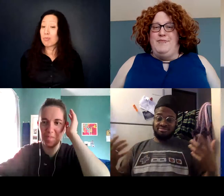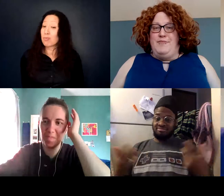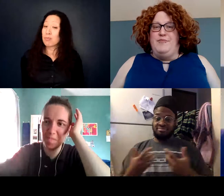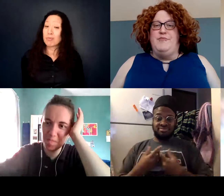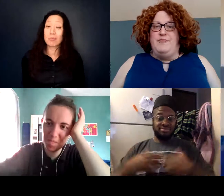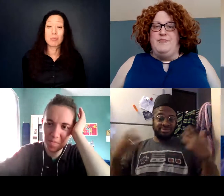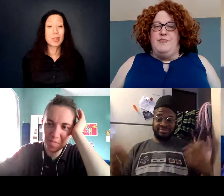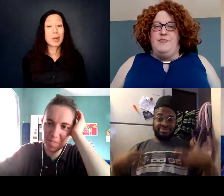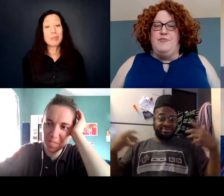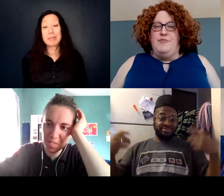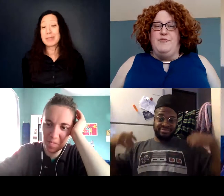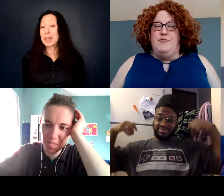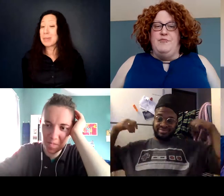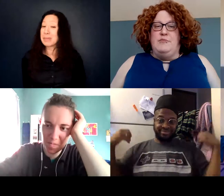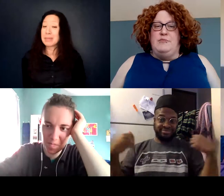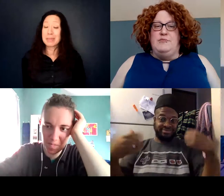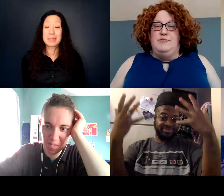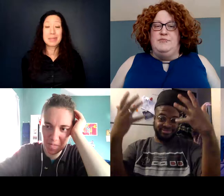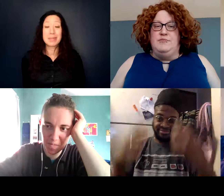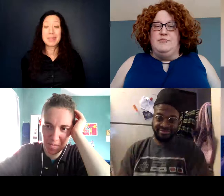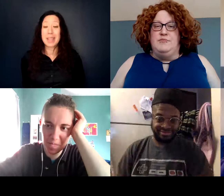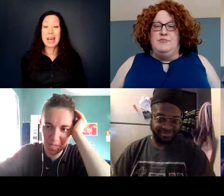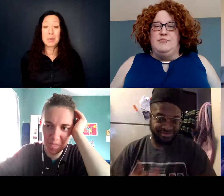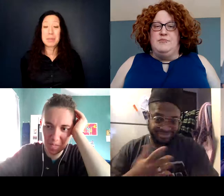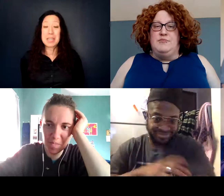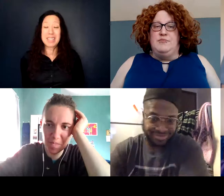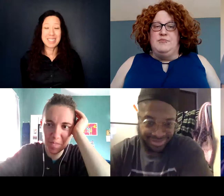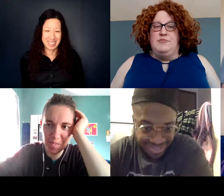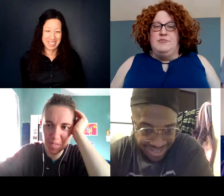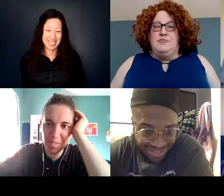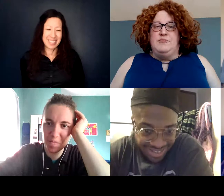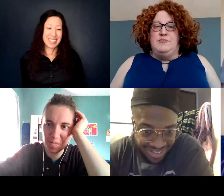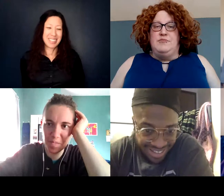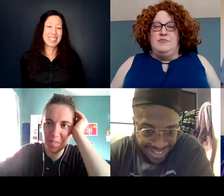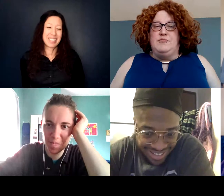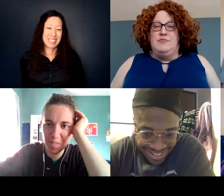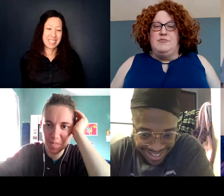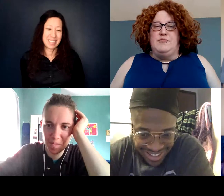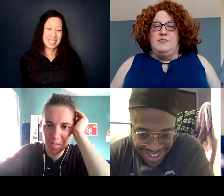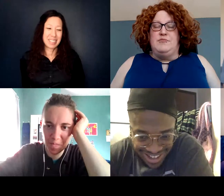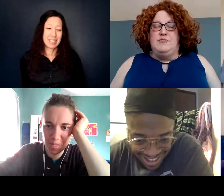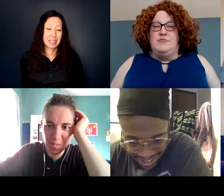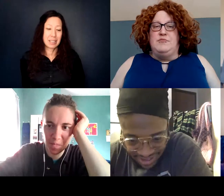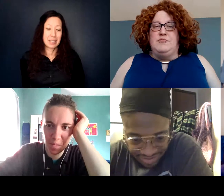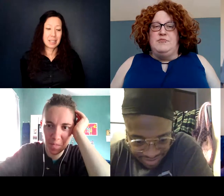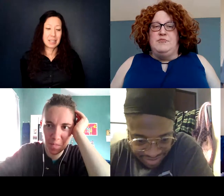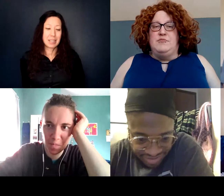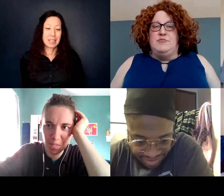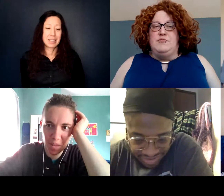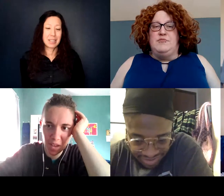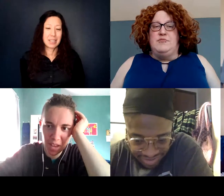And yep. That would be it.